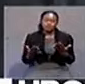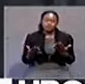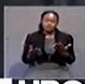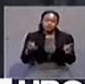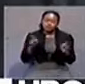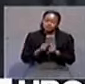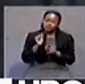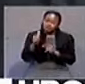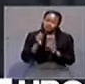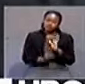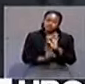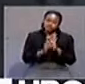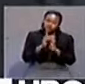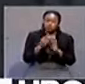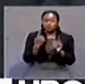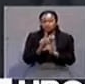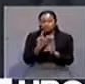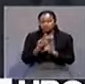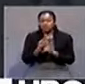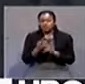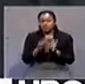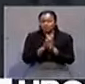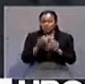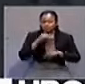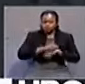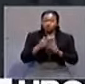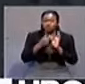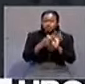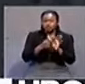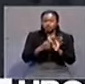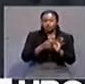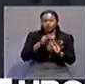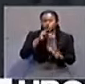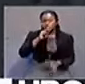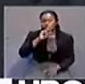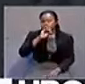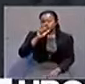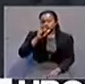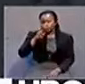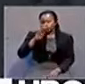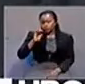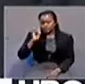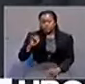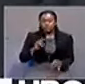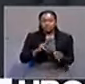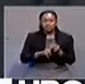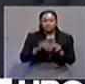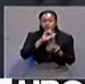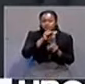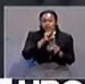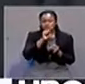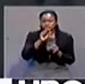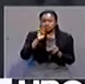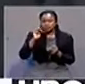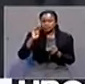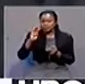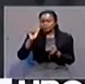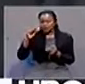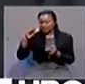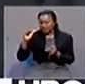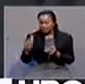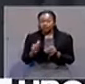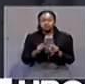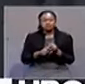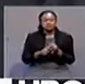and developed seminaries like Nswanjele, Chisubi, Msentimbaga. He has done all that in the